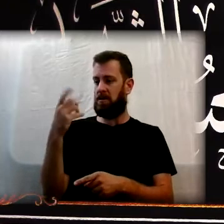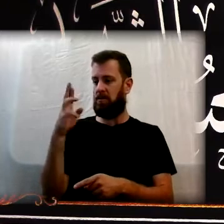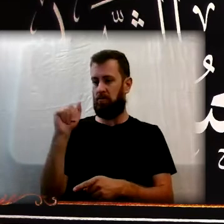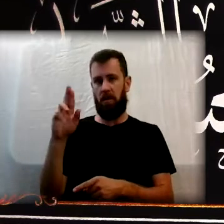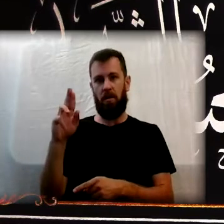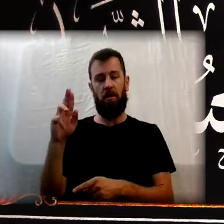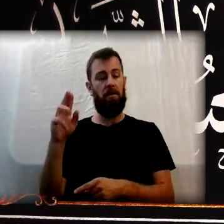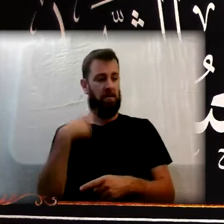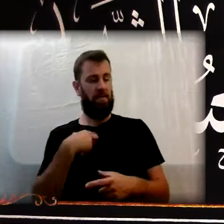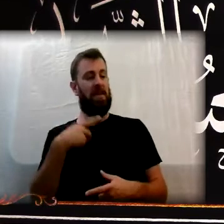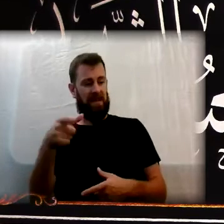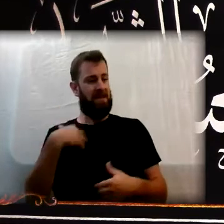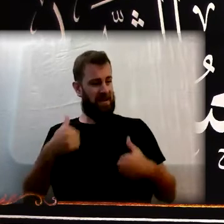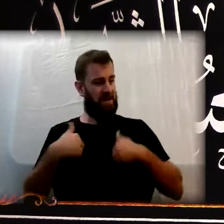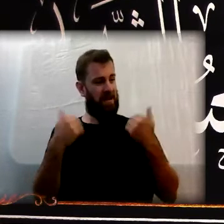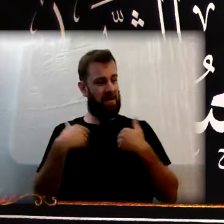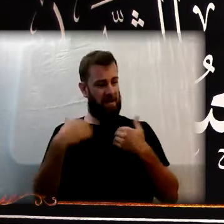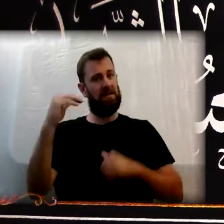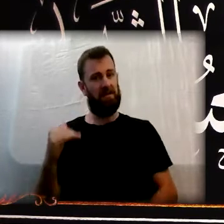youngest.